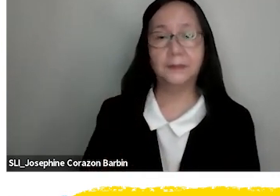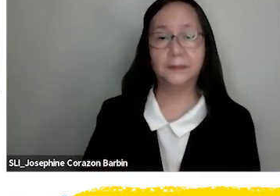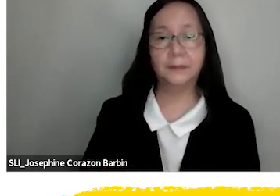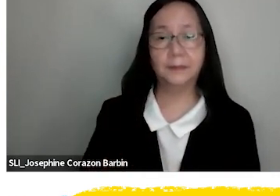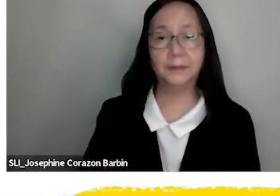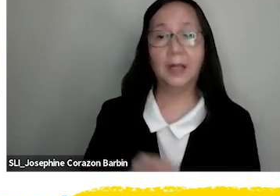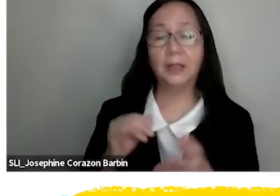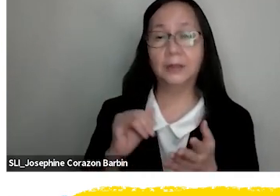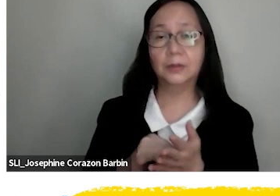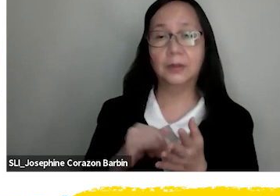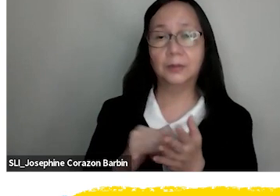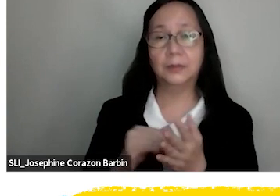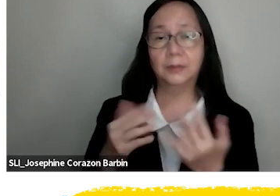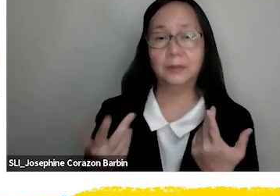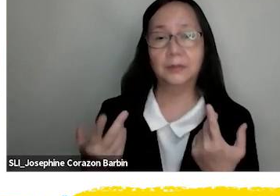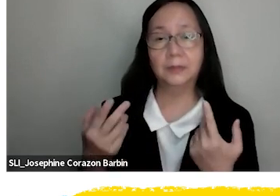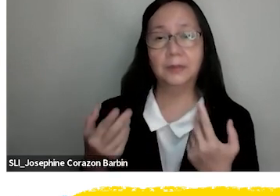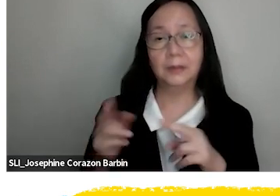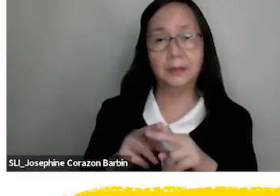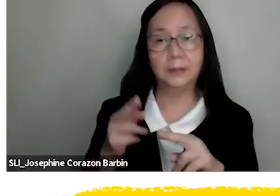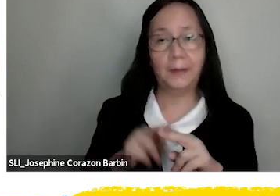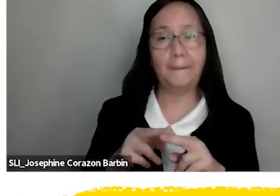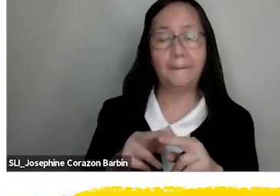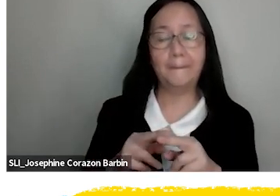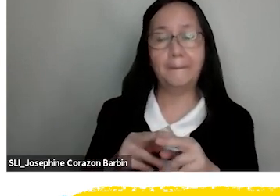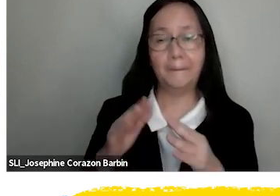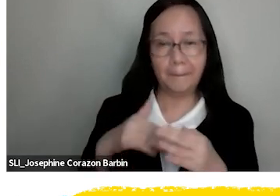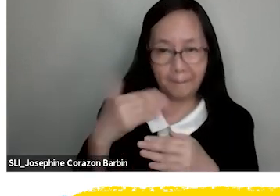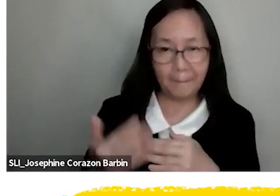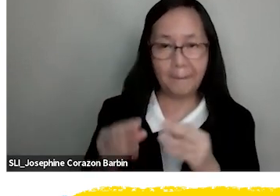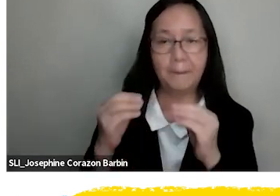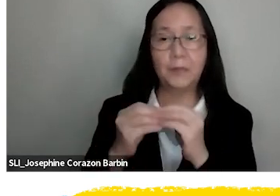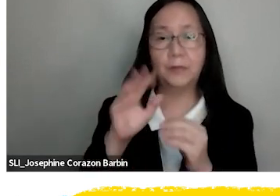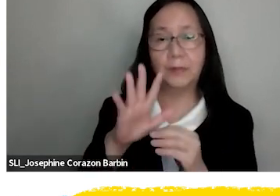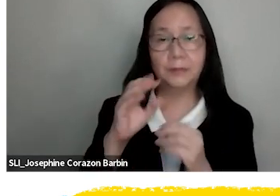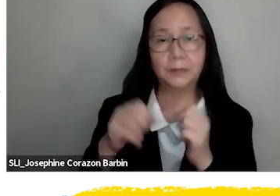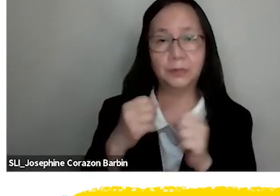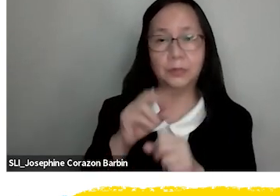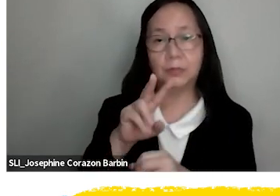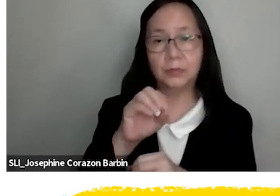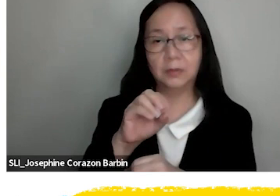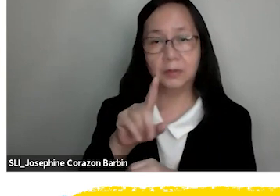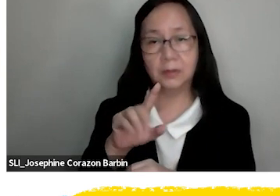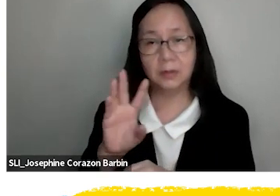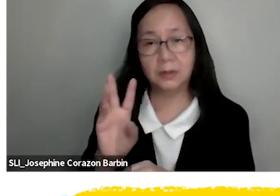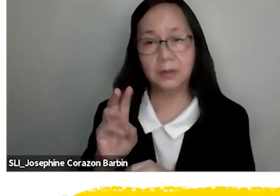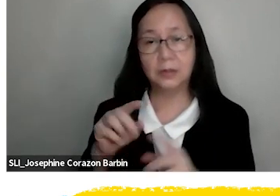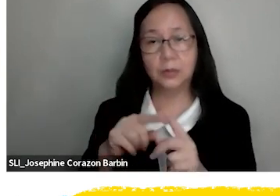that will be developed to cover another 5-year period from 2026 to